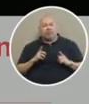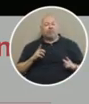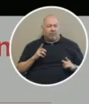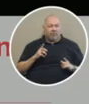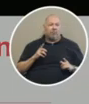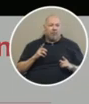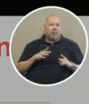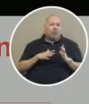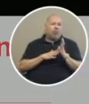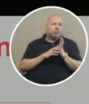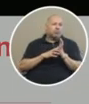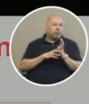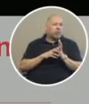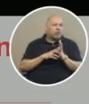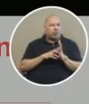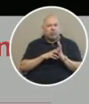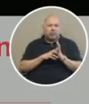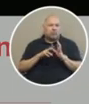vulnerable population.